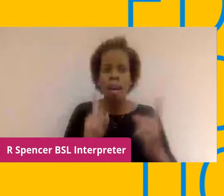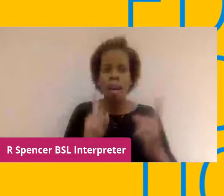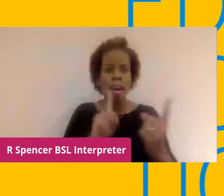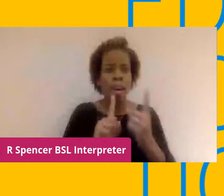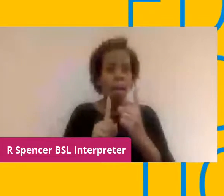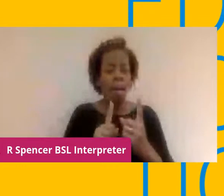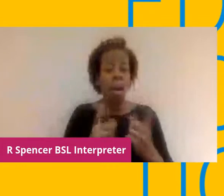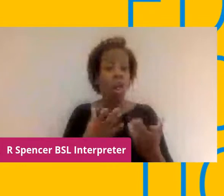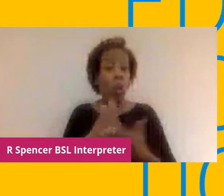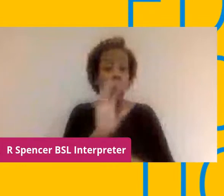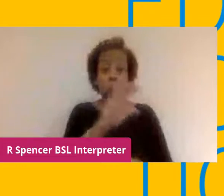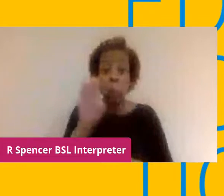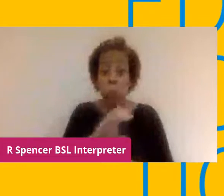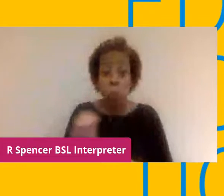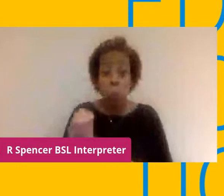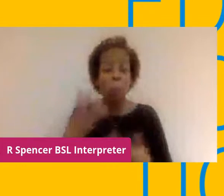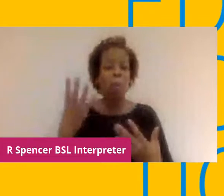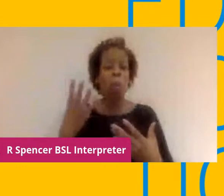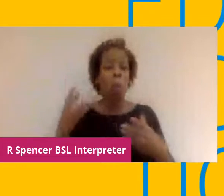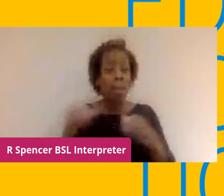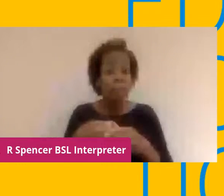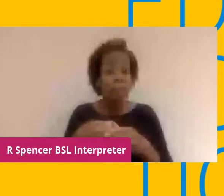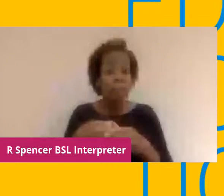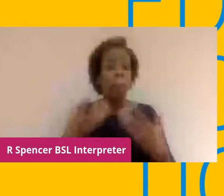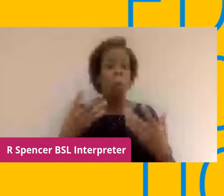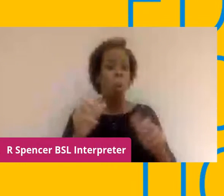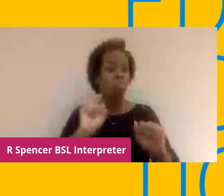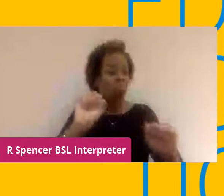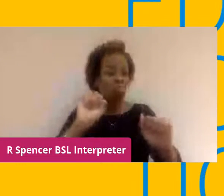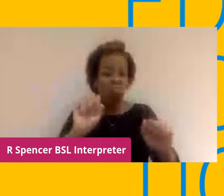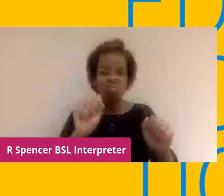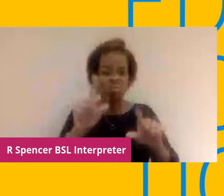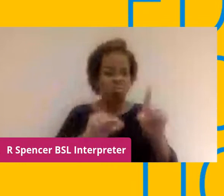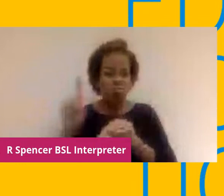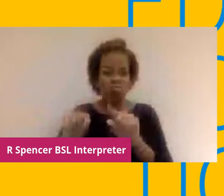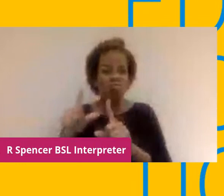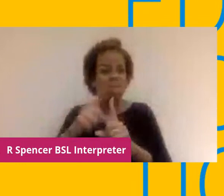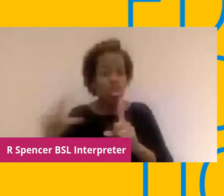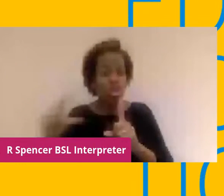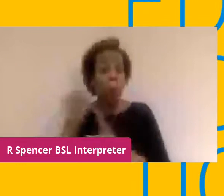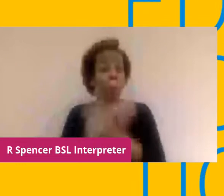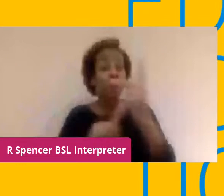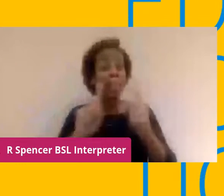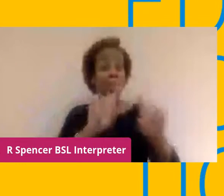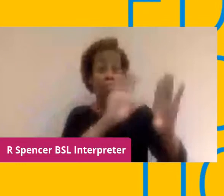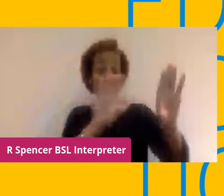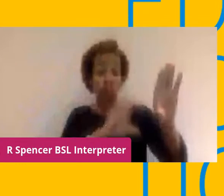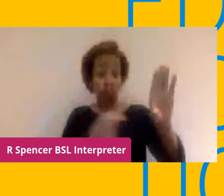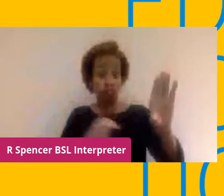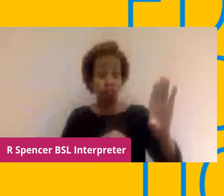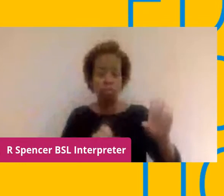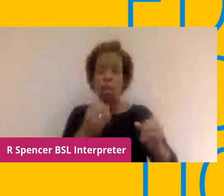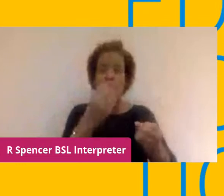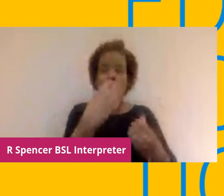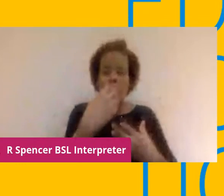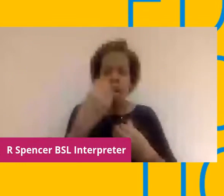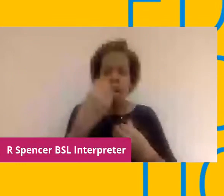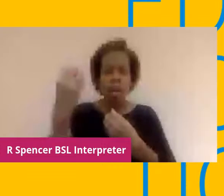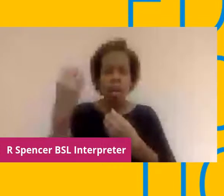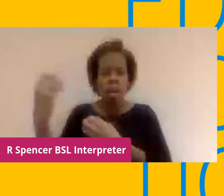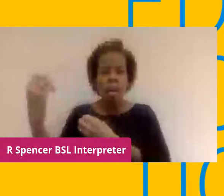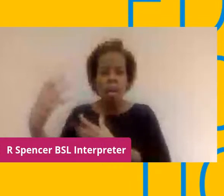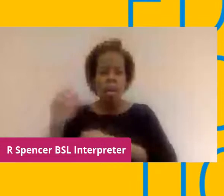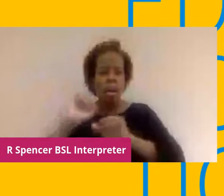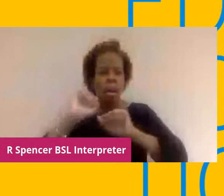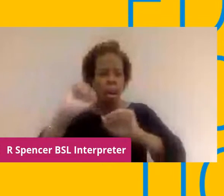call or Teams or whatever your equivalent is that you're using in your institution, and making sure you're actually hearing from members on the ground about what